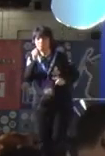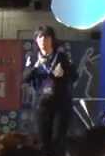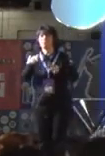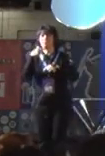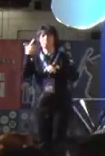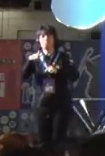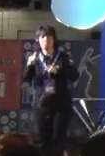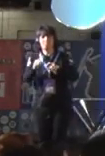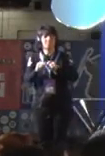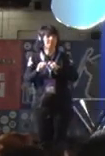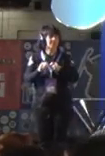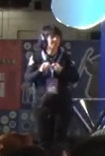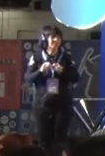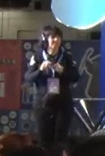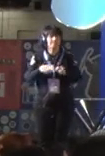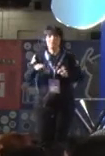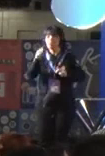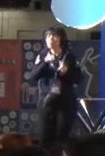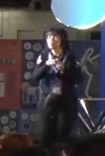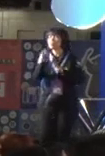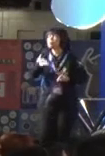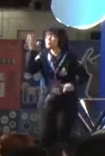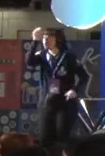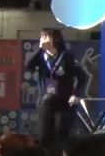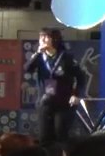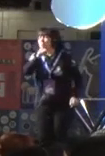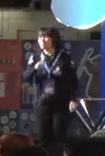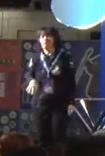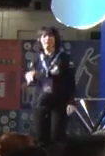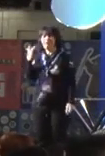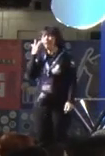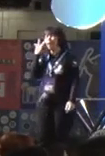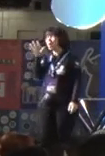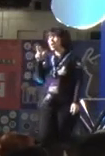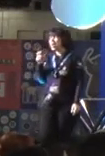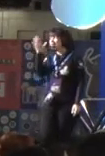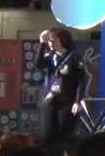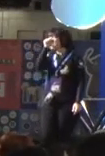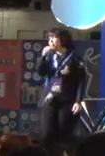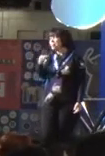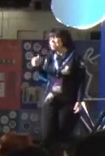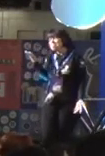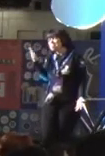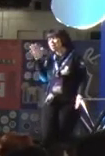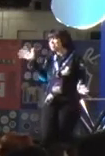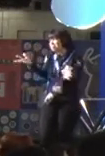were like, oh, I don't know, but it was amazing. And I just thought maybe there's a way of